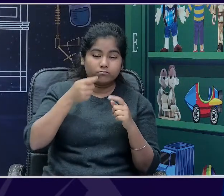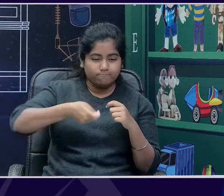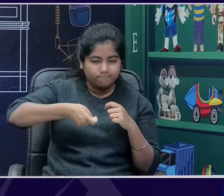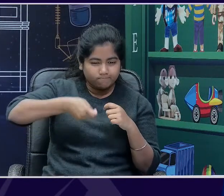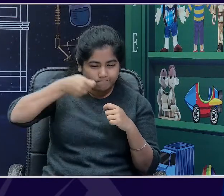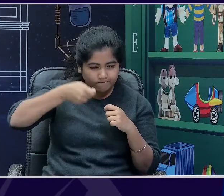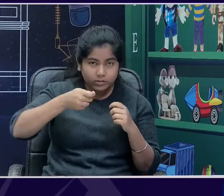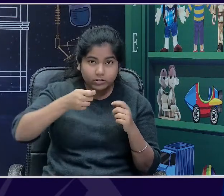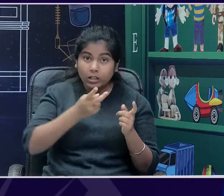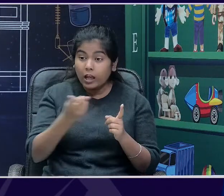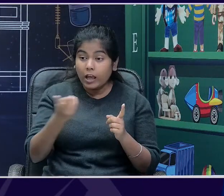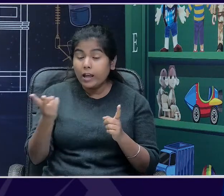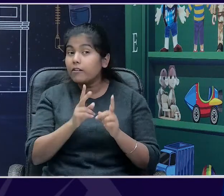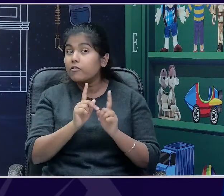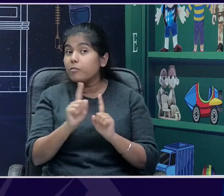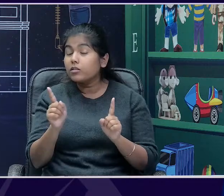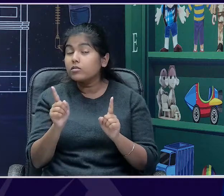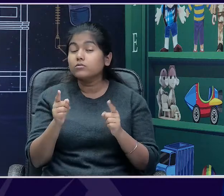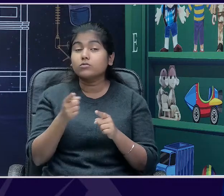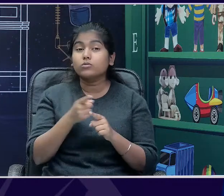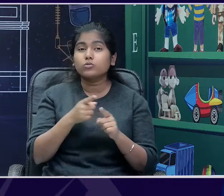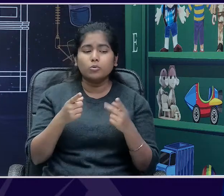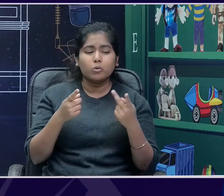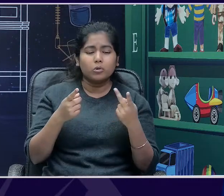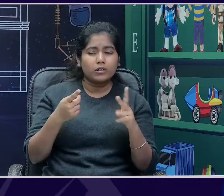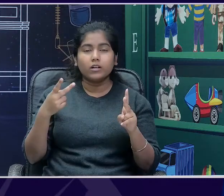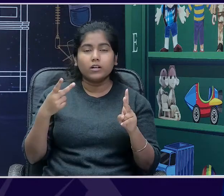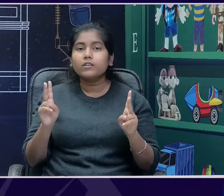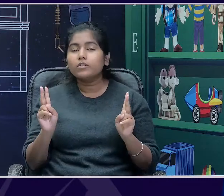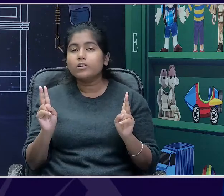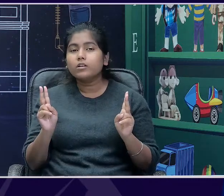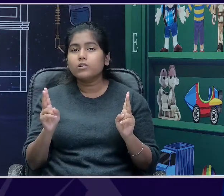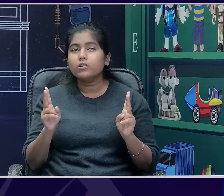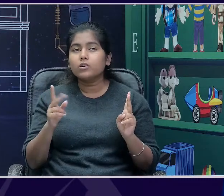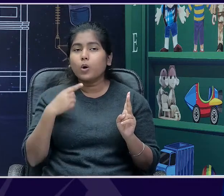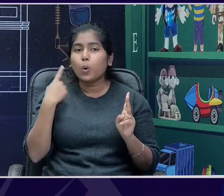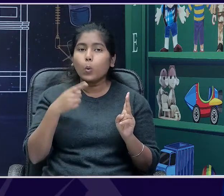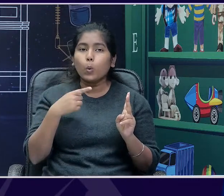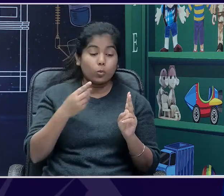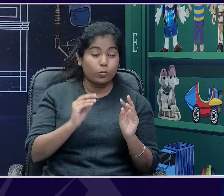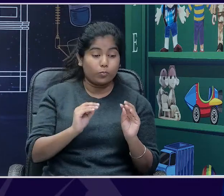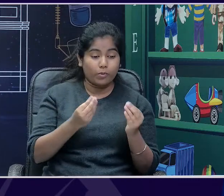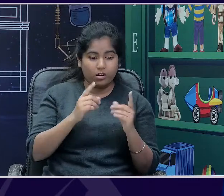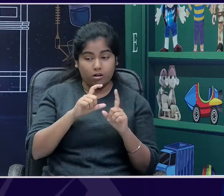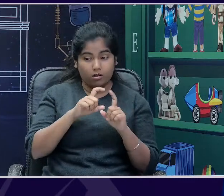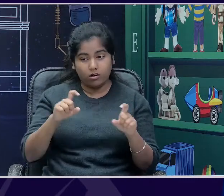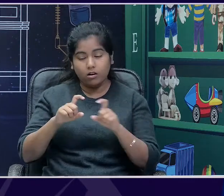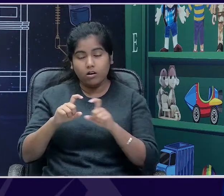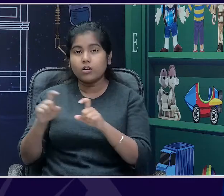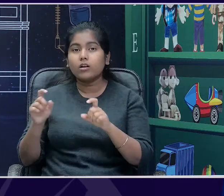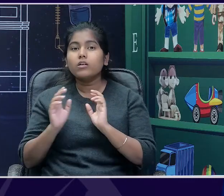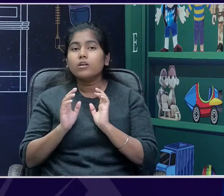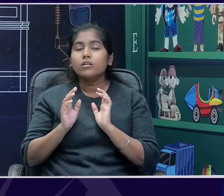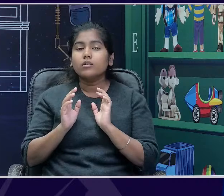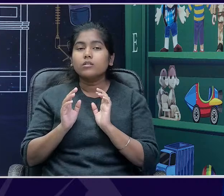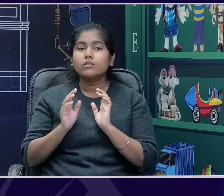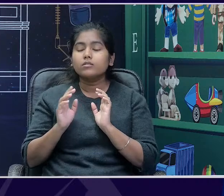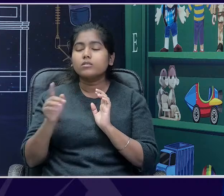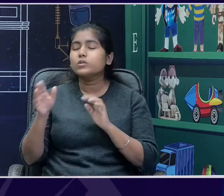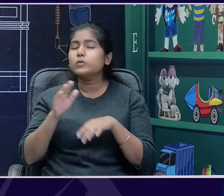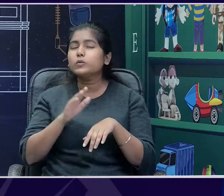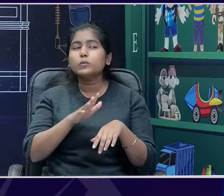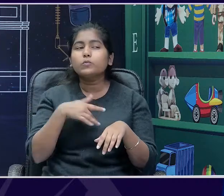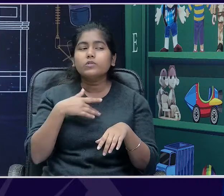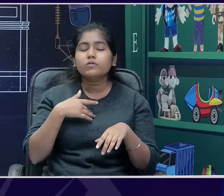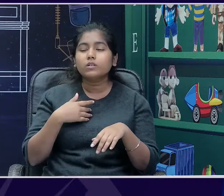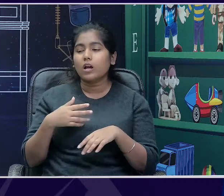was better, clear, and human? Whose part? Nishad? Maya or Nishad? I